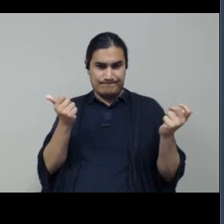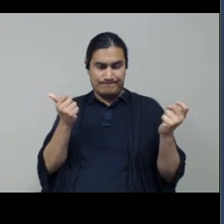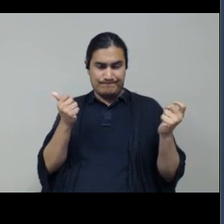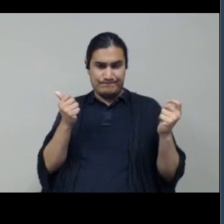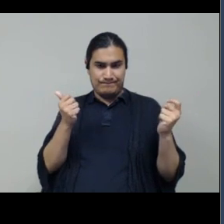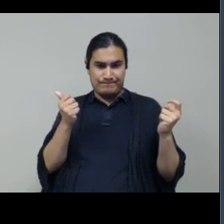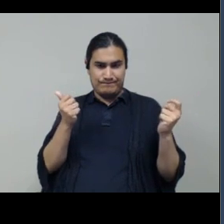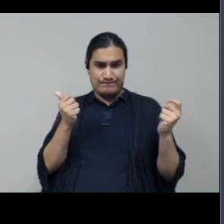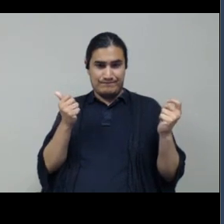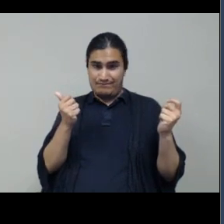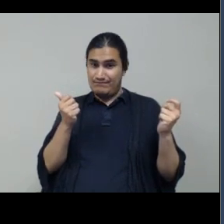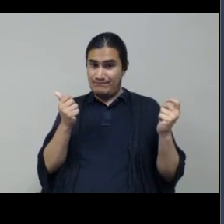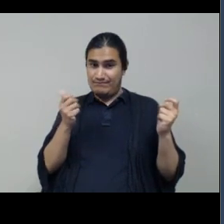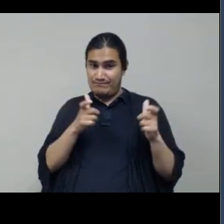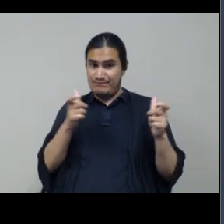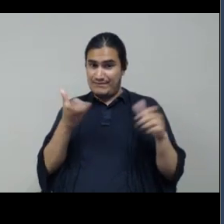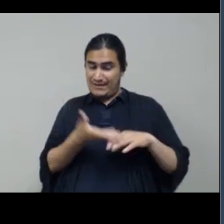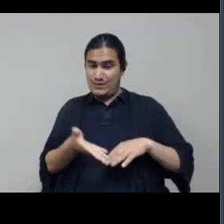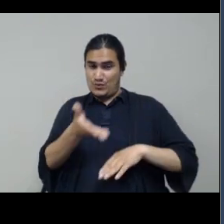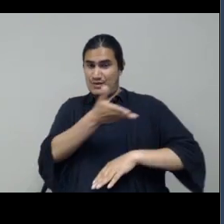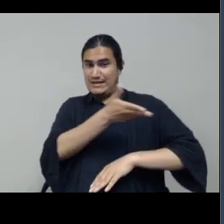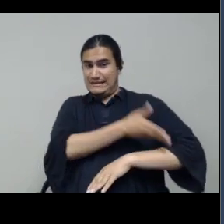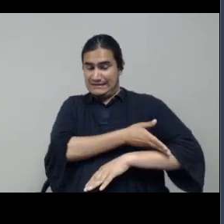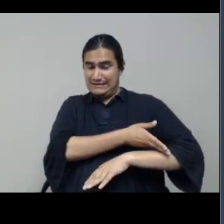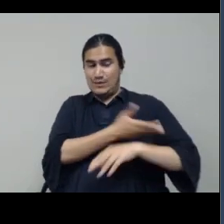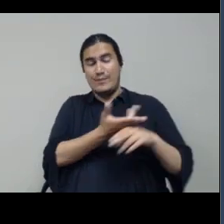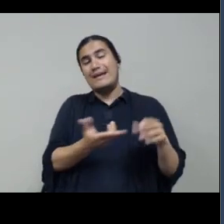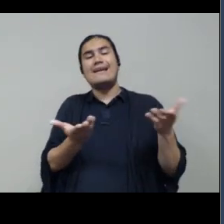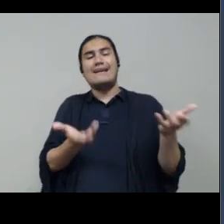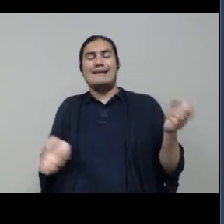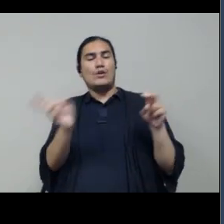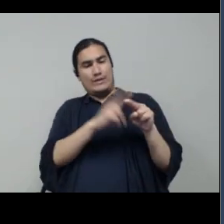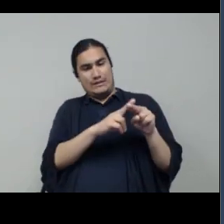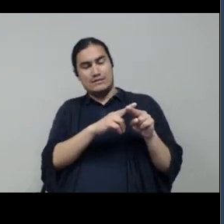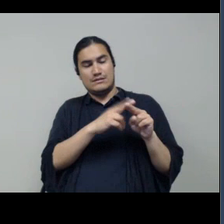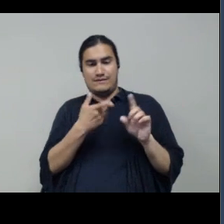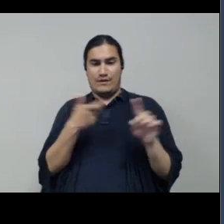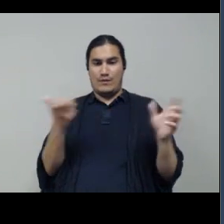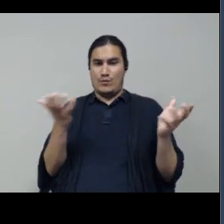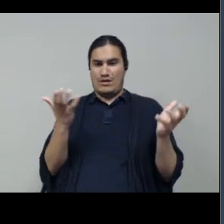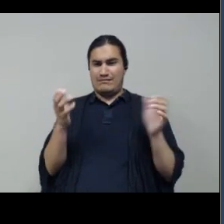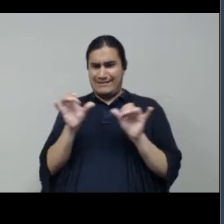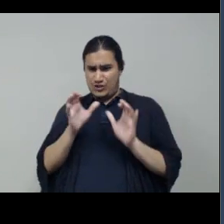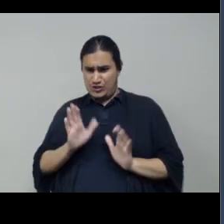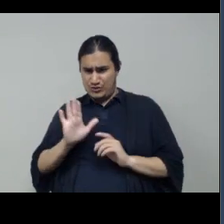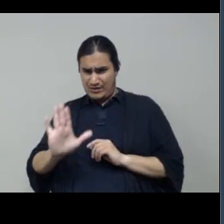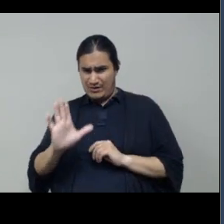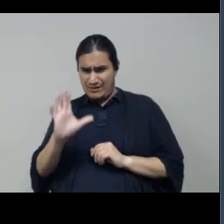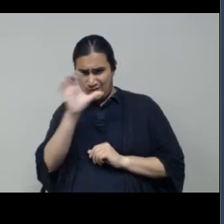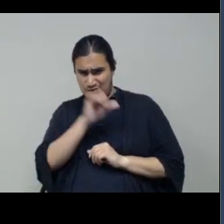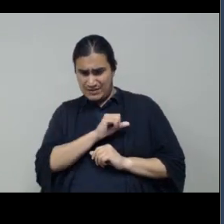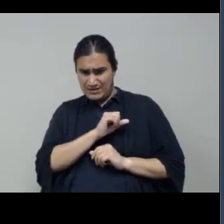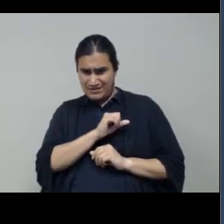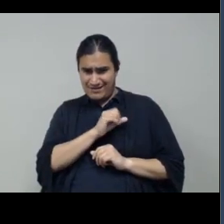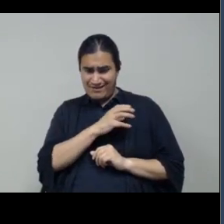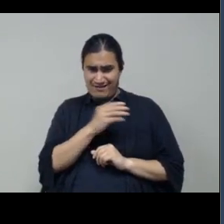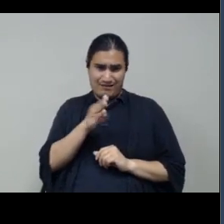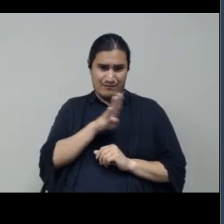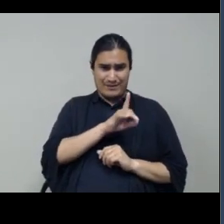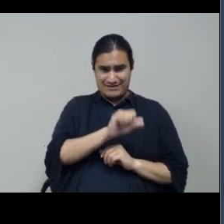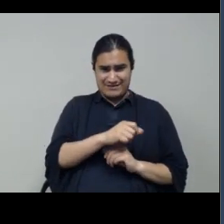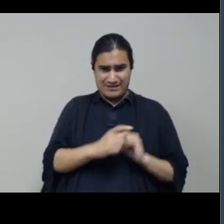quite an increase from what the engineer's estimate was and the bids that